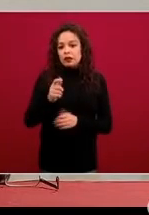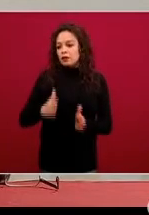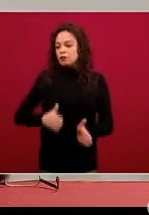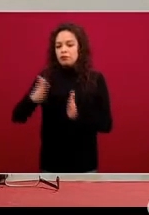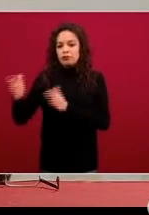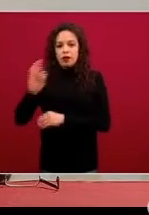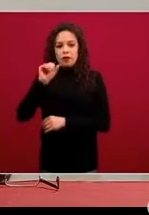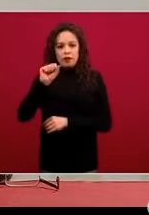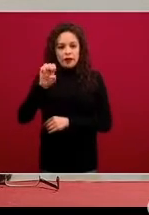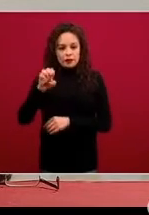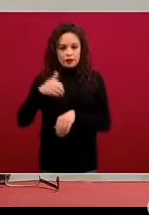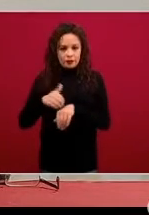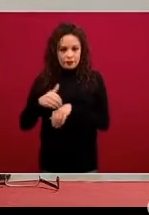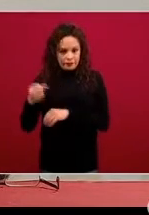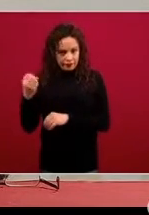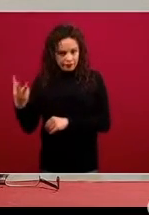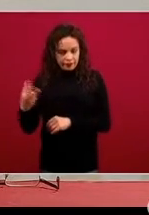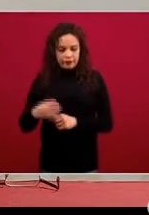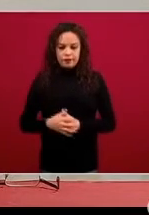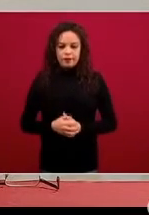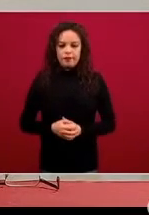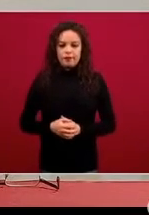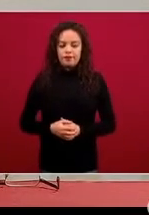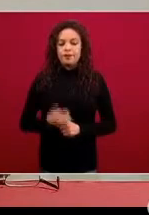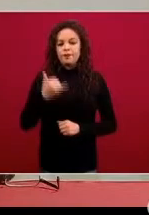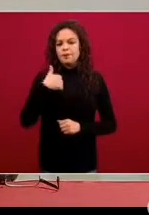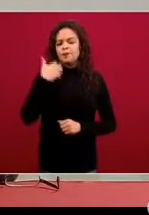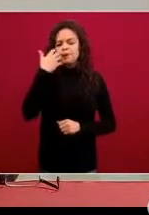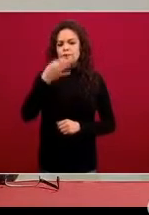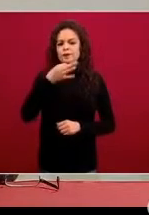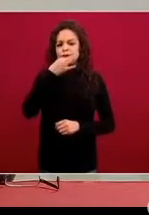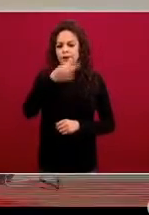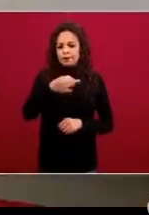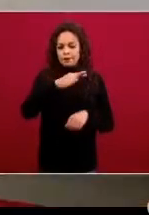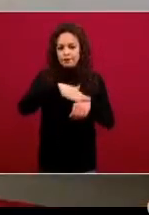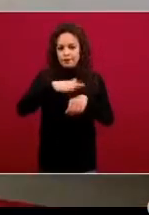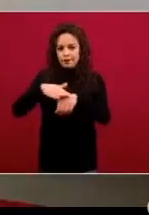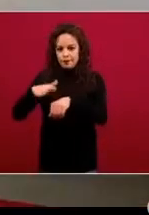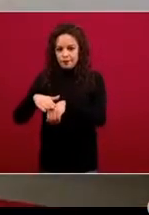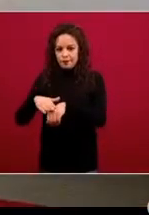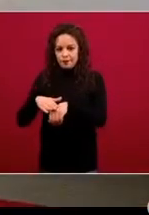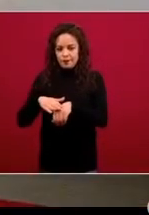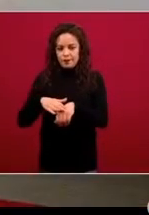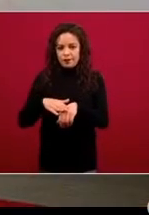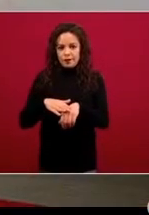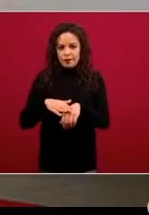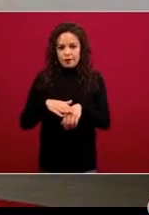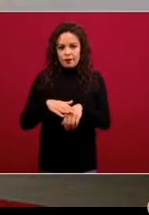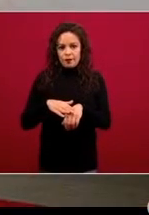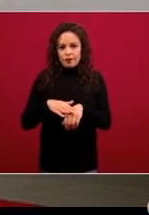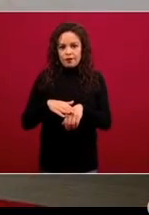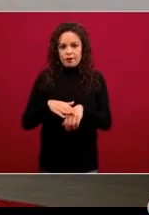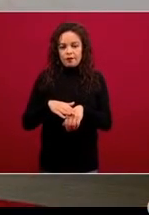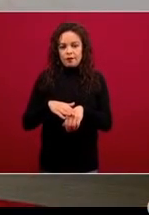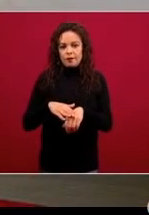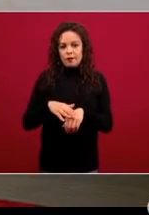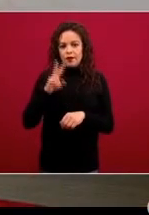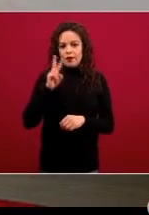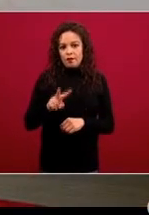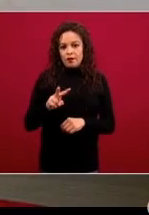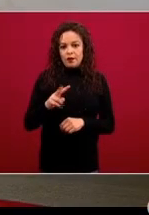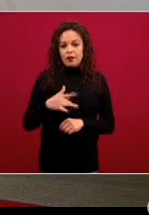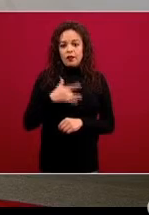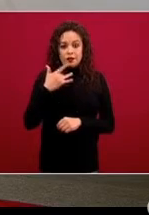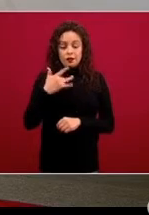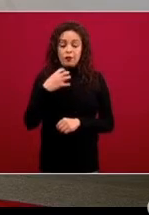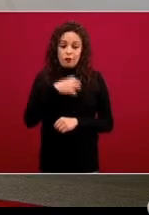to the public. But we are having a change in the strategy of presenting it to the public now because we want to make use of the limited